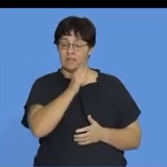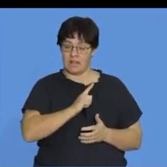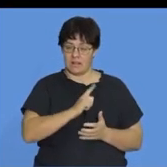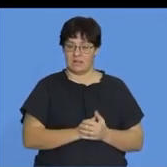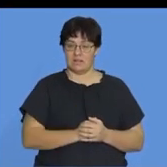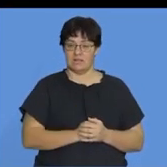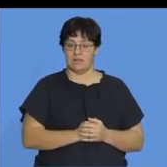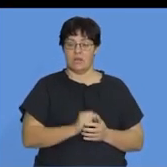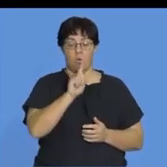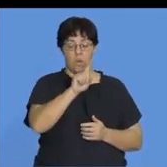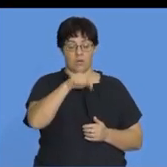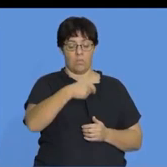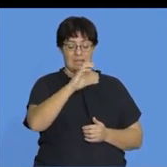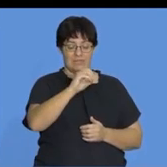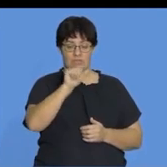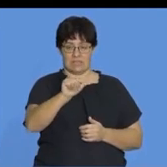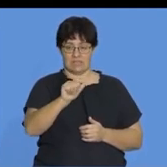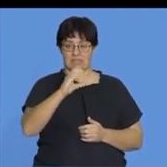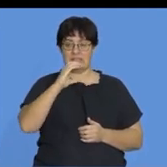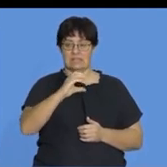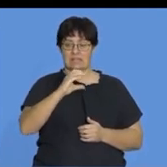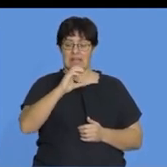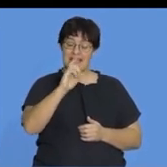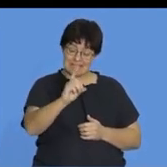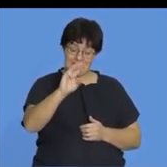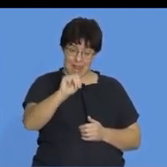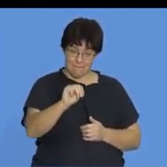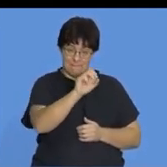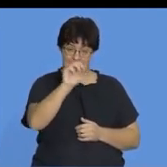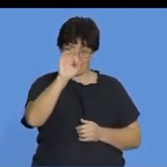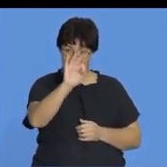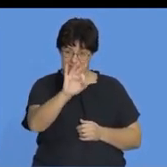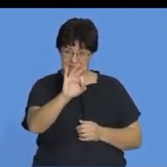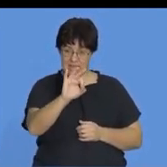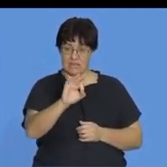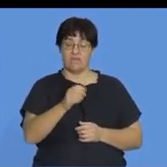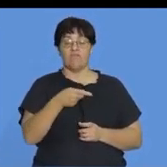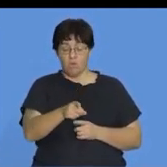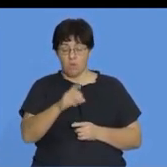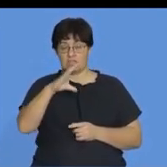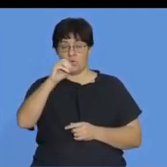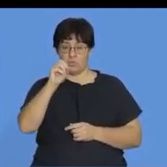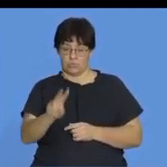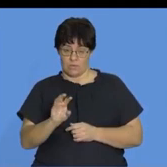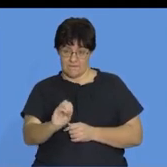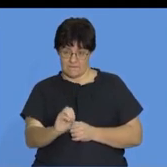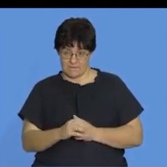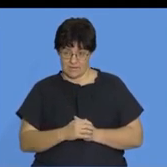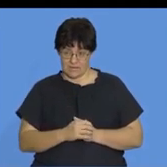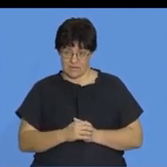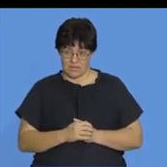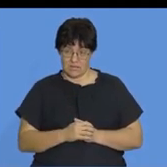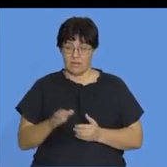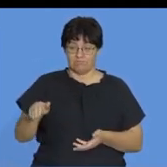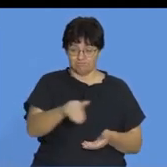told that there is 1.06 cubic decimeters of carbon dioxide which was collected, okay? Now we'd ask